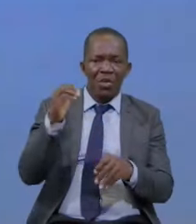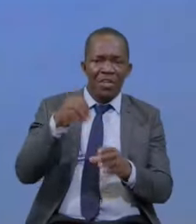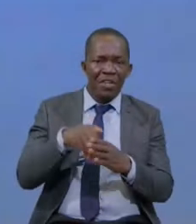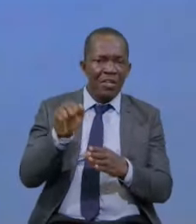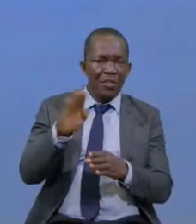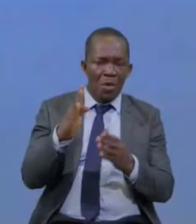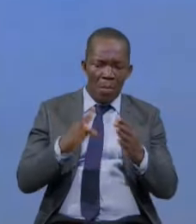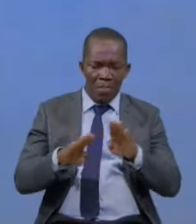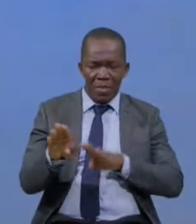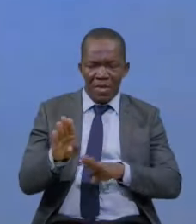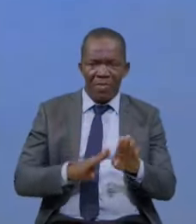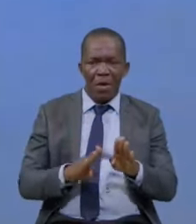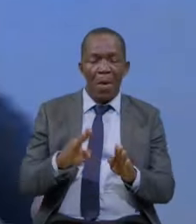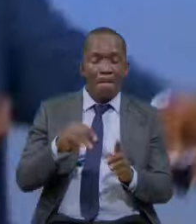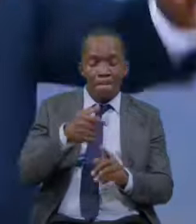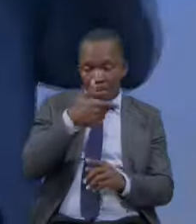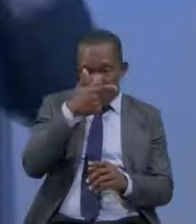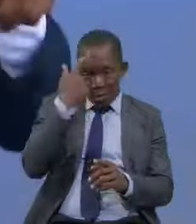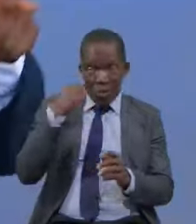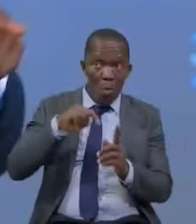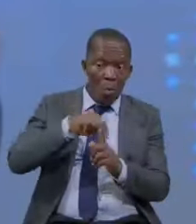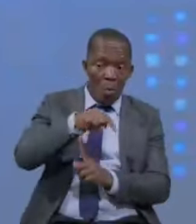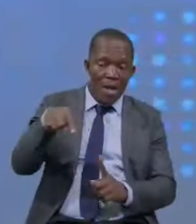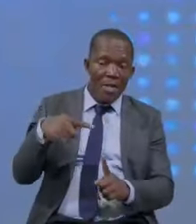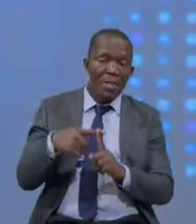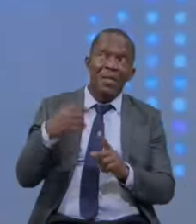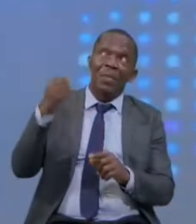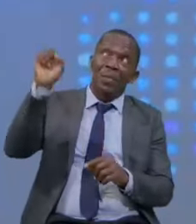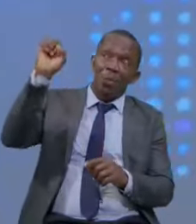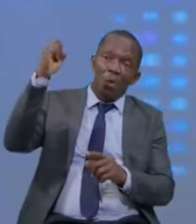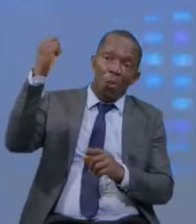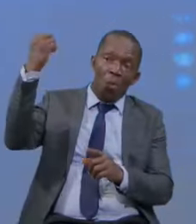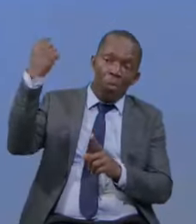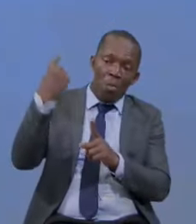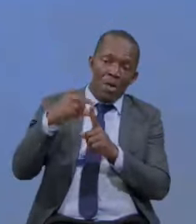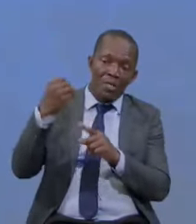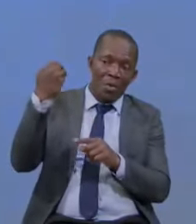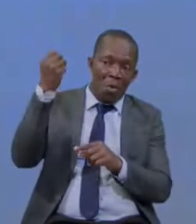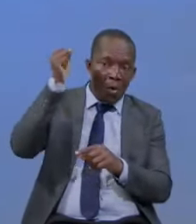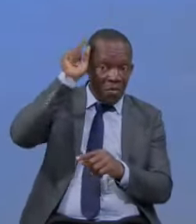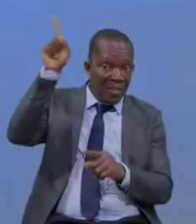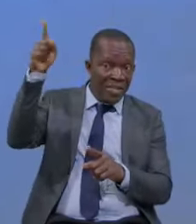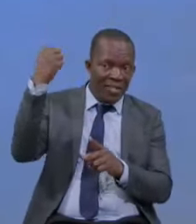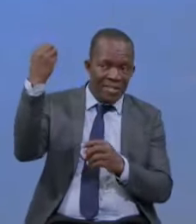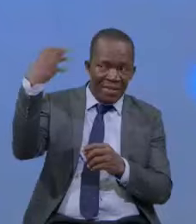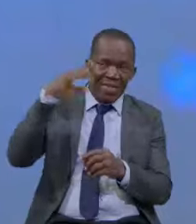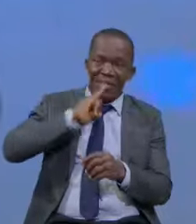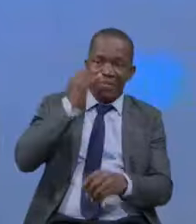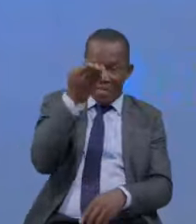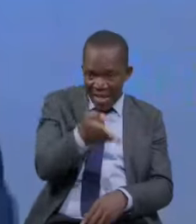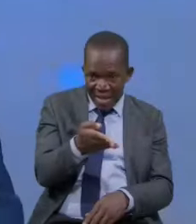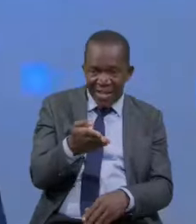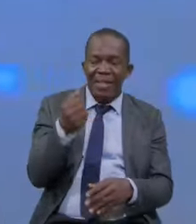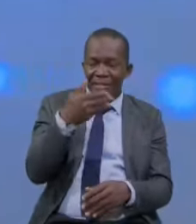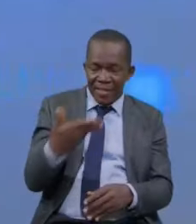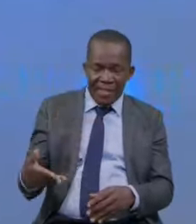the word of his power dwells and abides in you, things are going to be different. And